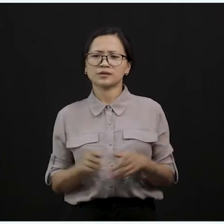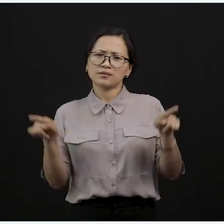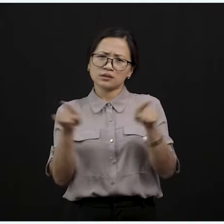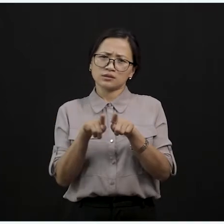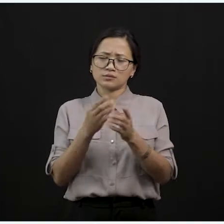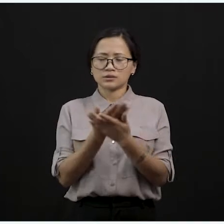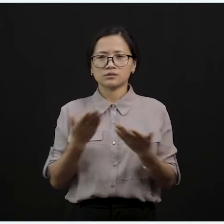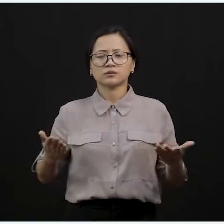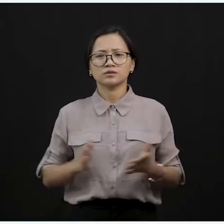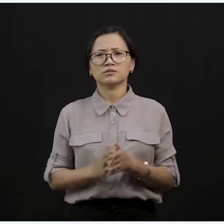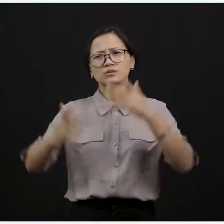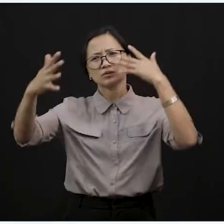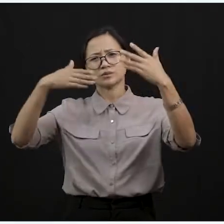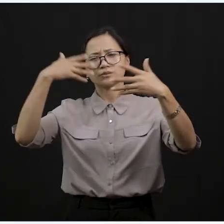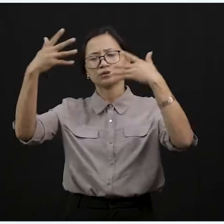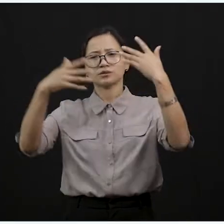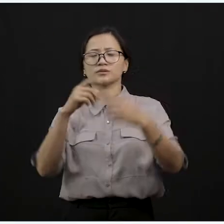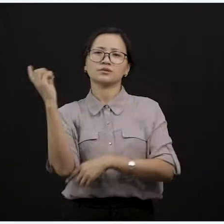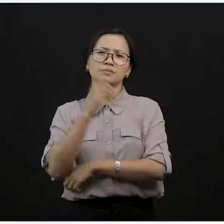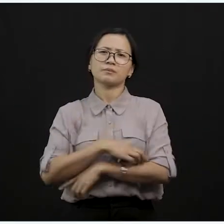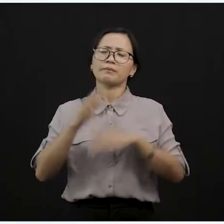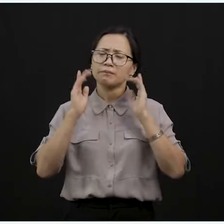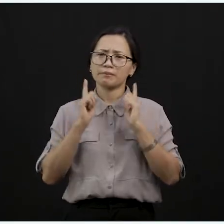same thing he saw, it was windy day, but still